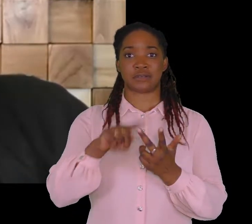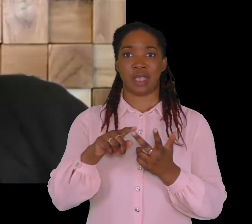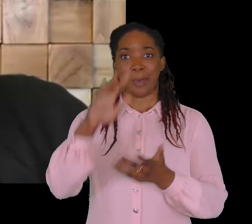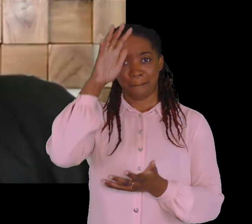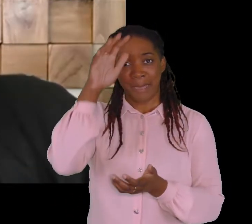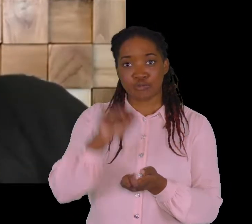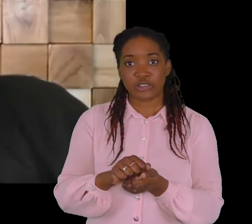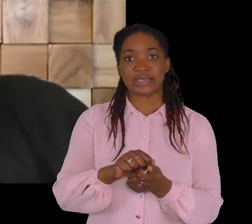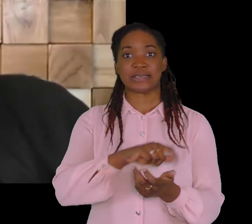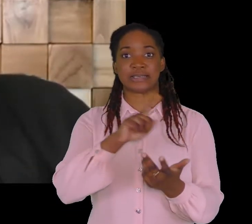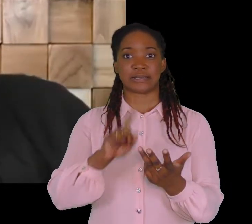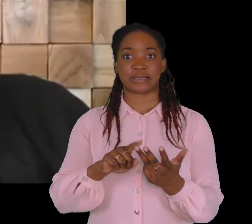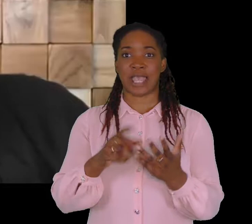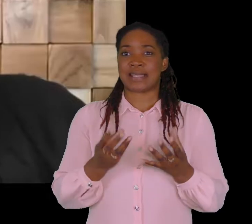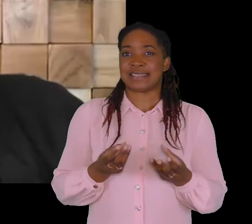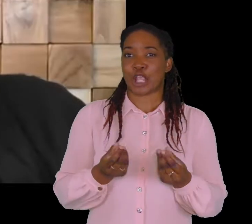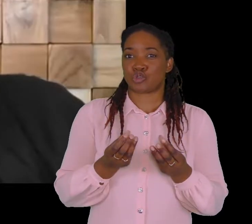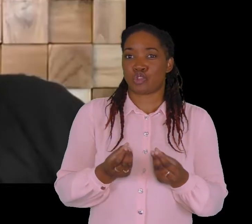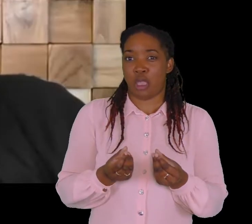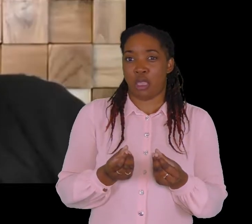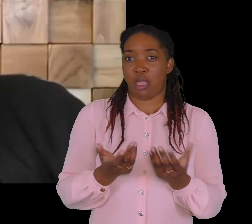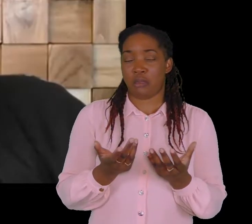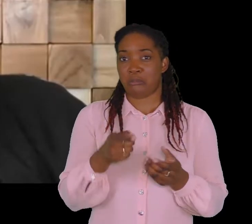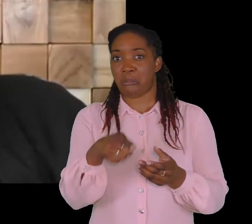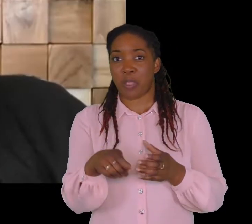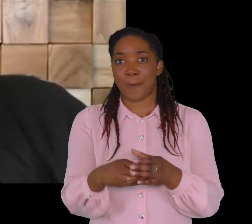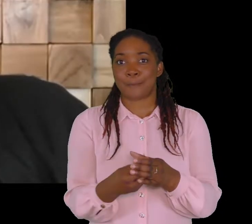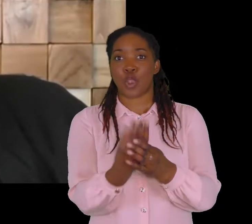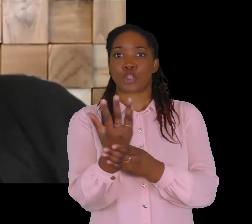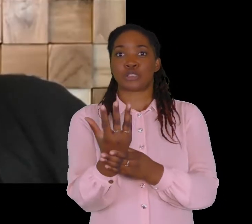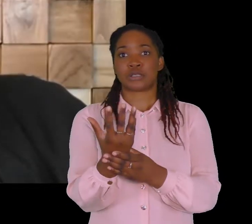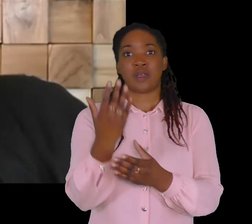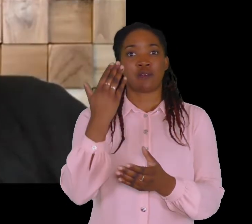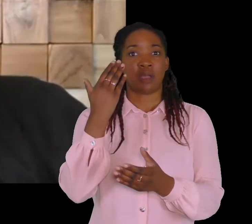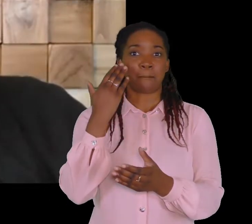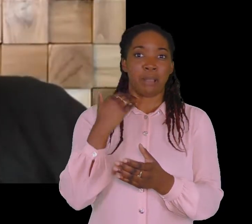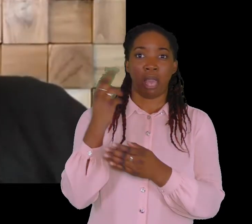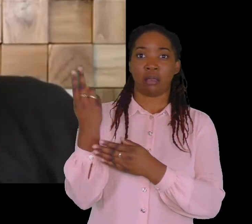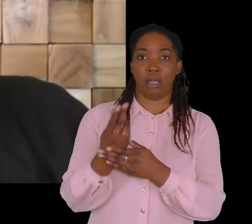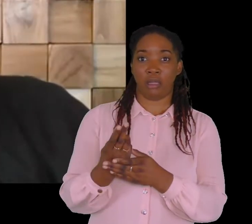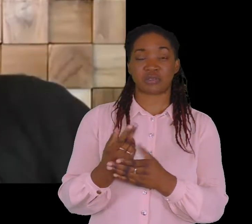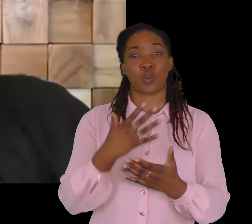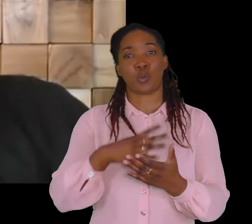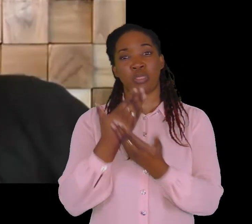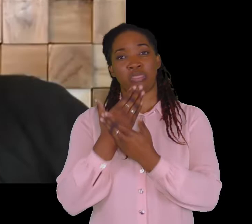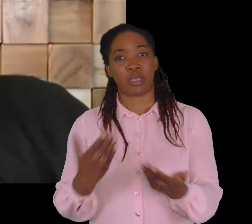about the emergence of Black curatorial was. I want to thank you all for those wonderful contributions.